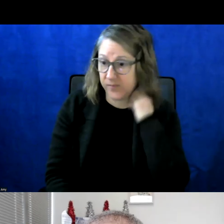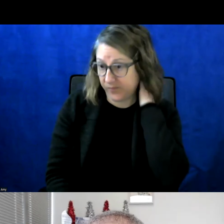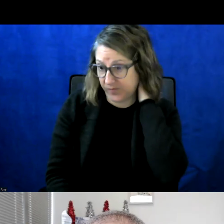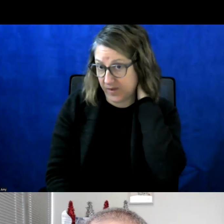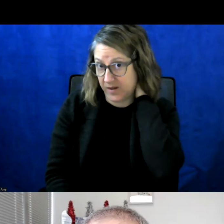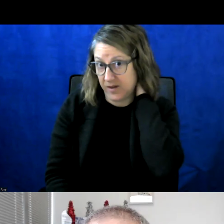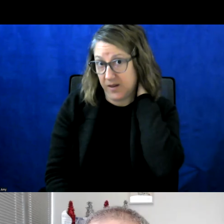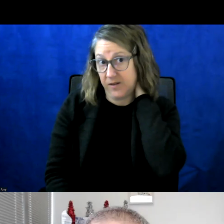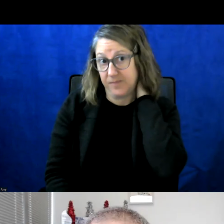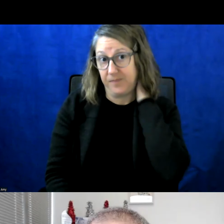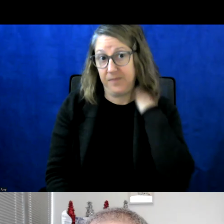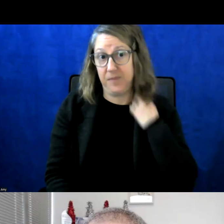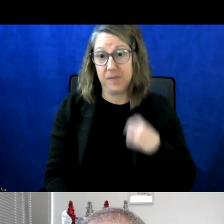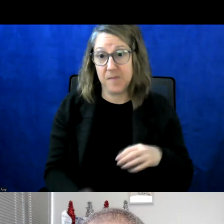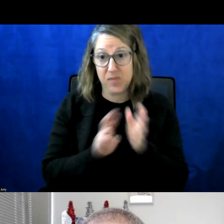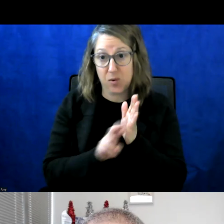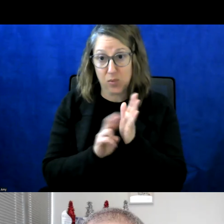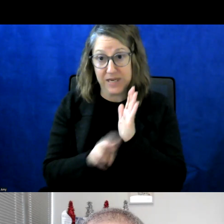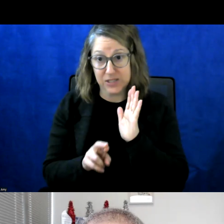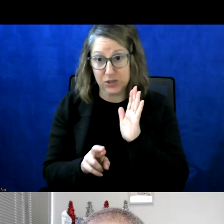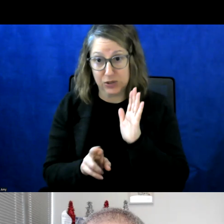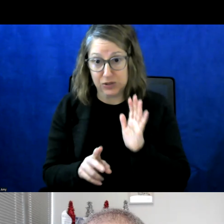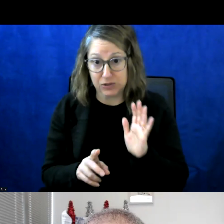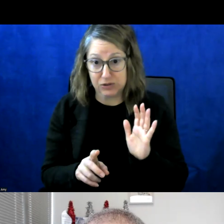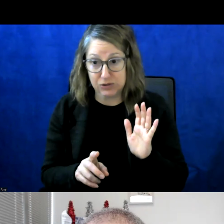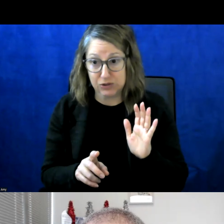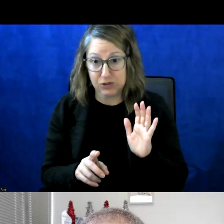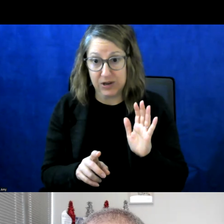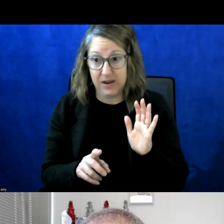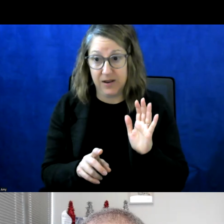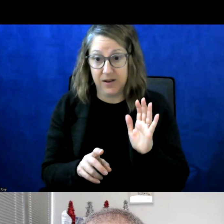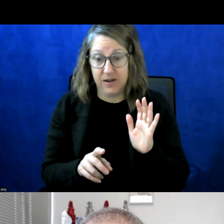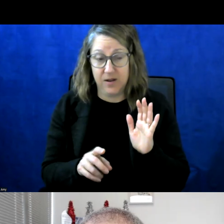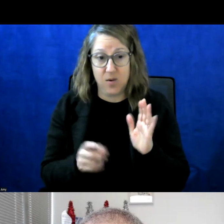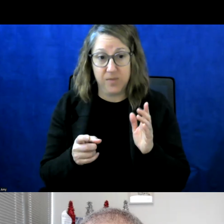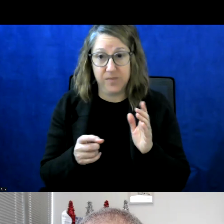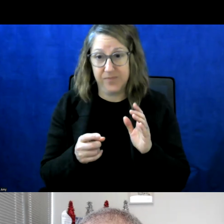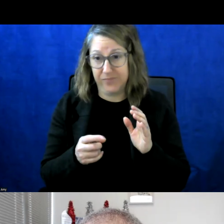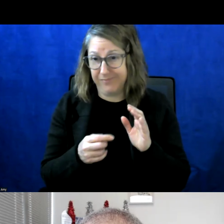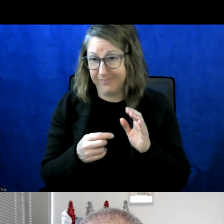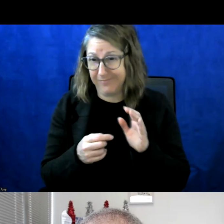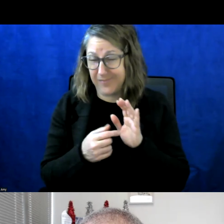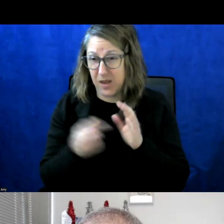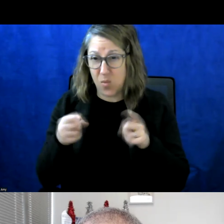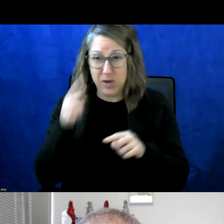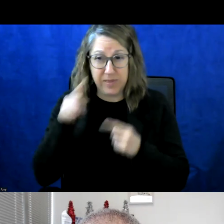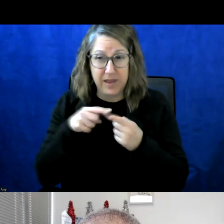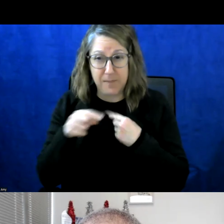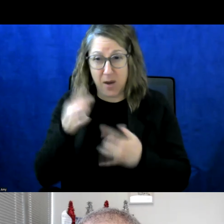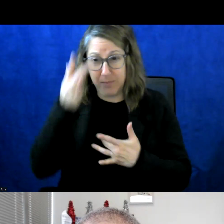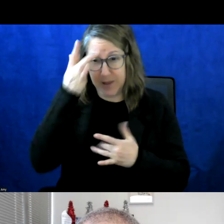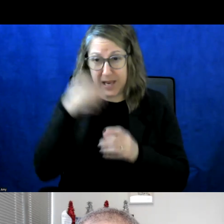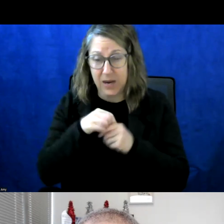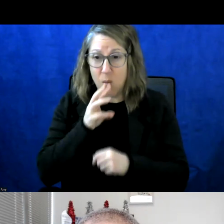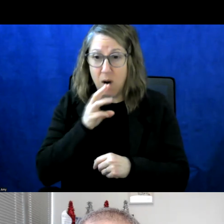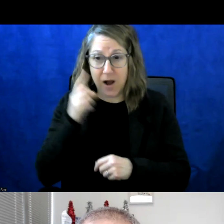when you think about water, when we think about pathogens in the water, we think about the concentration of pathogens in water.